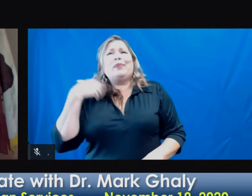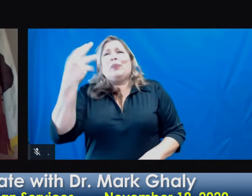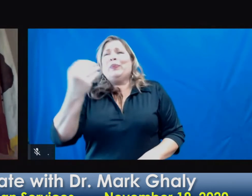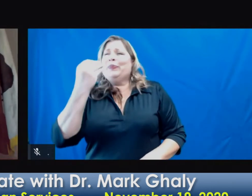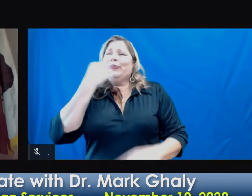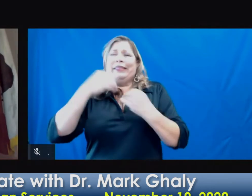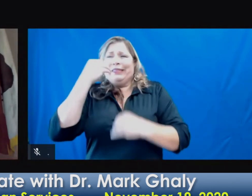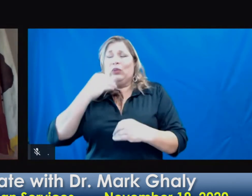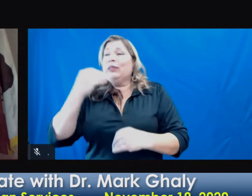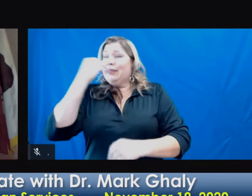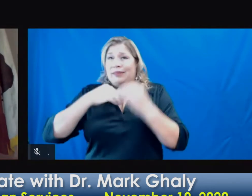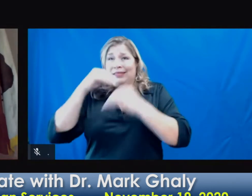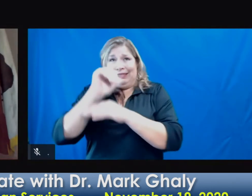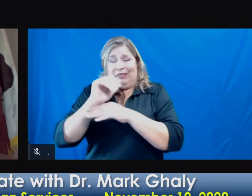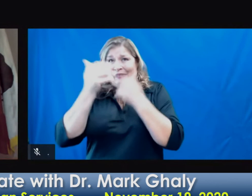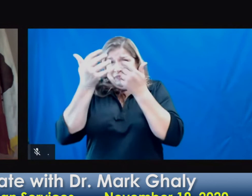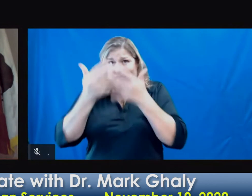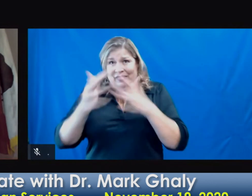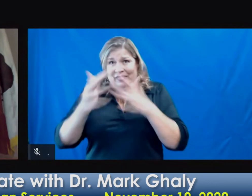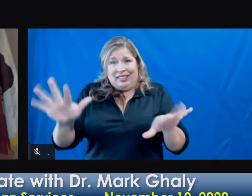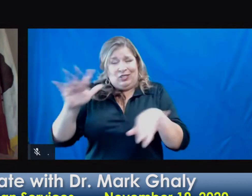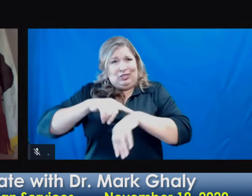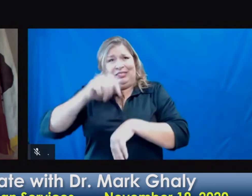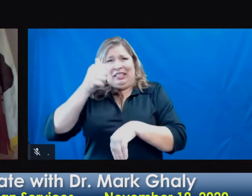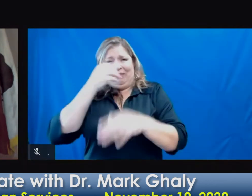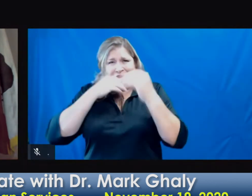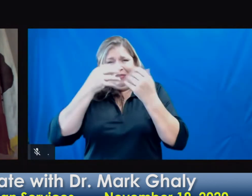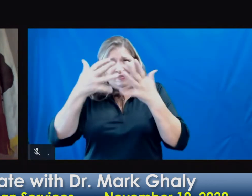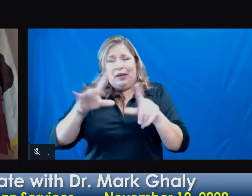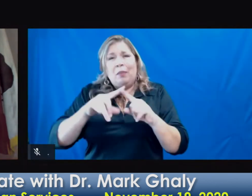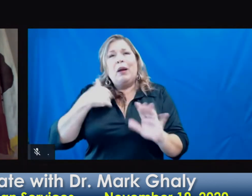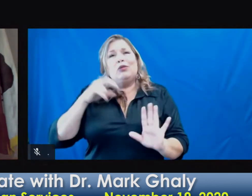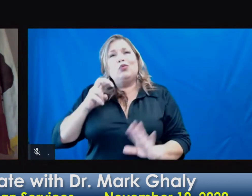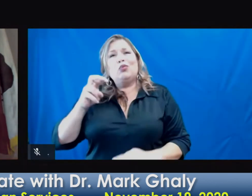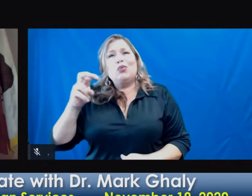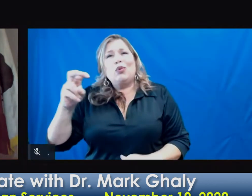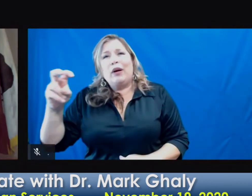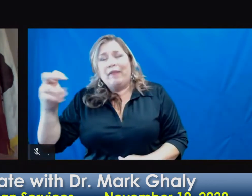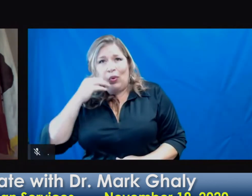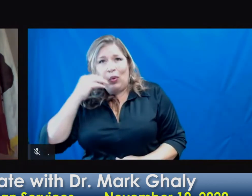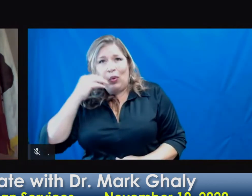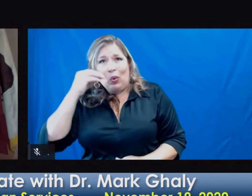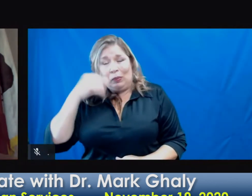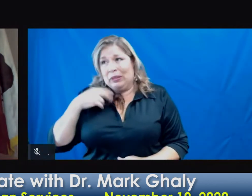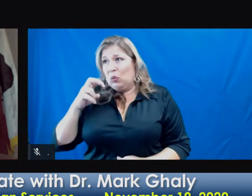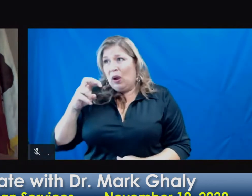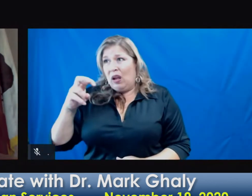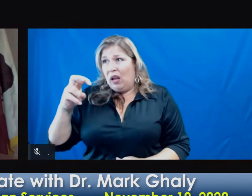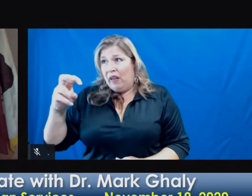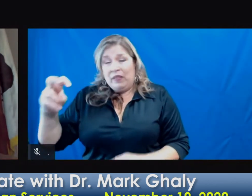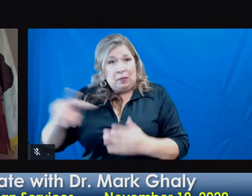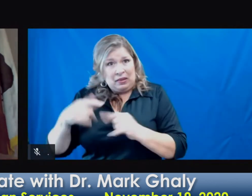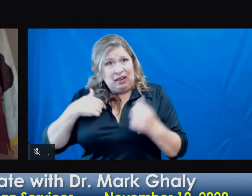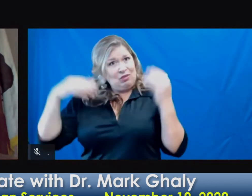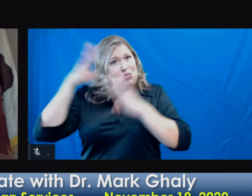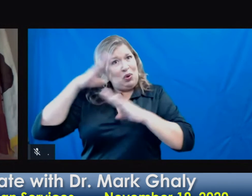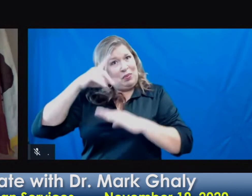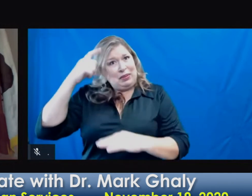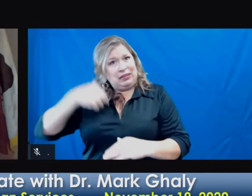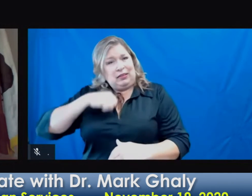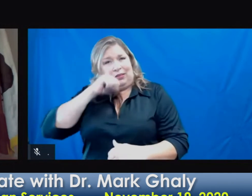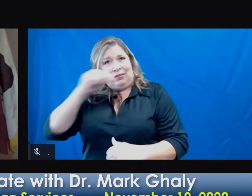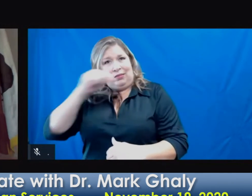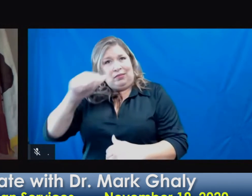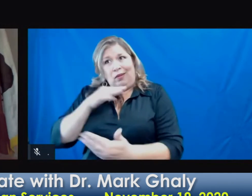by 10, but you're driving home, would you technically be in violation of the curfew if you're not home from that non-essential